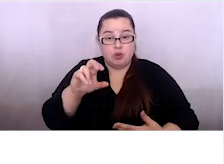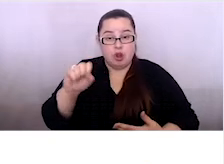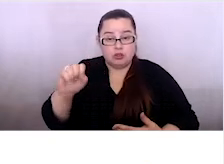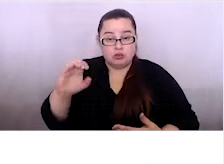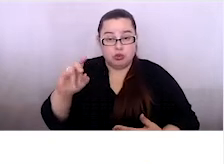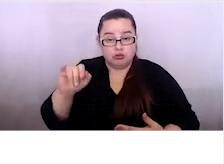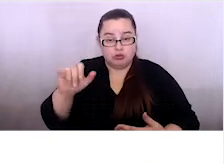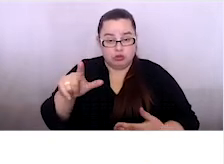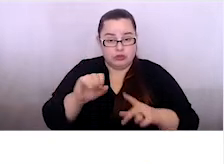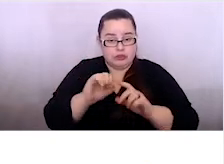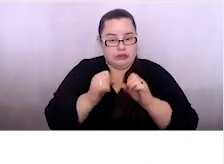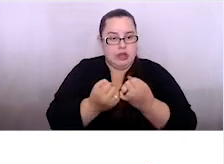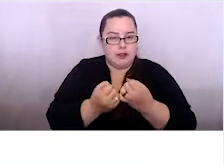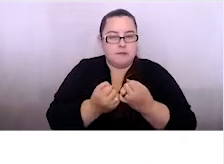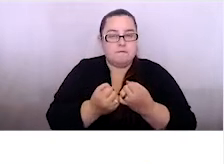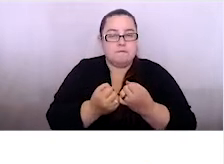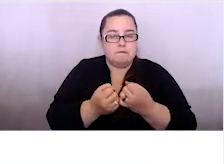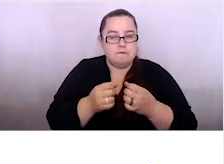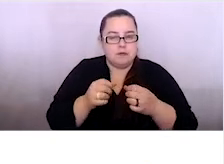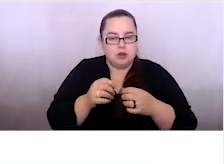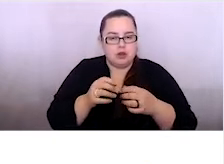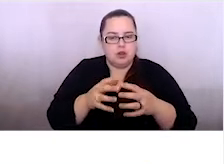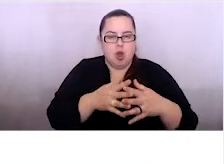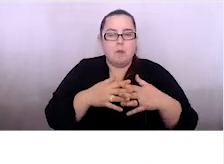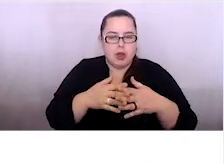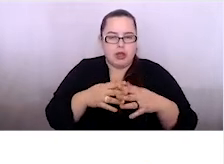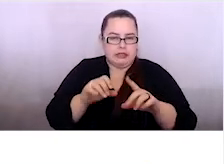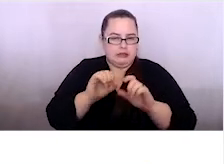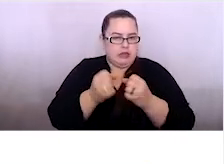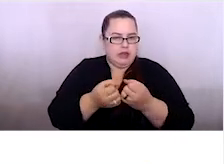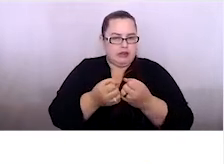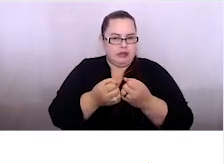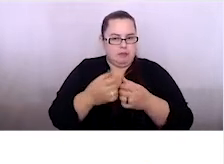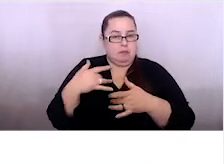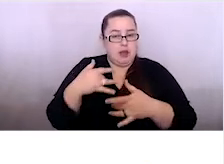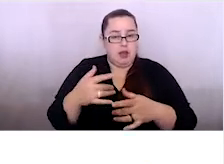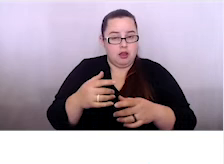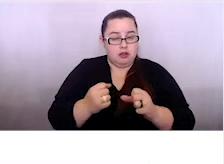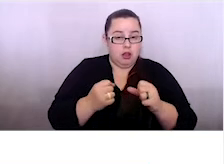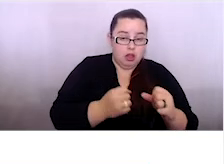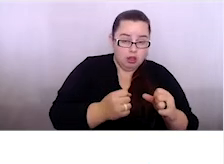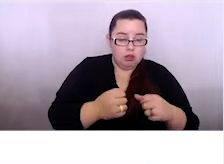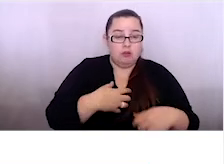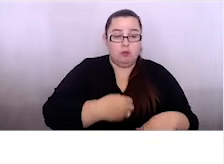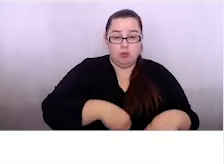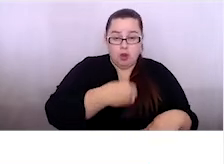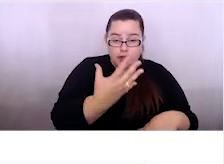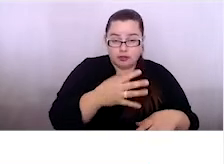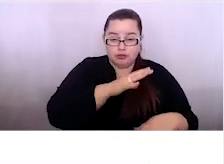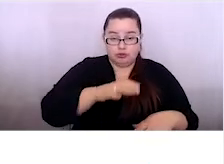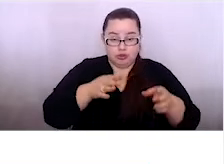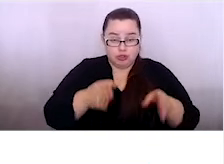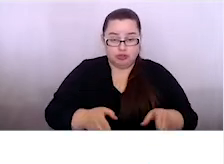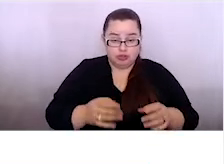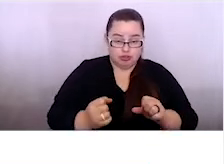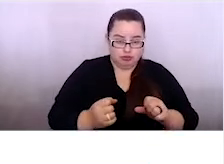American society often leans towards a white Christian dominant society. With that, it's important